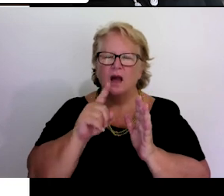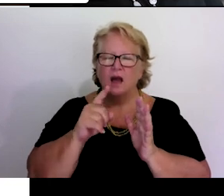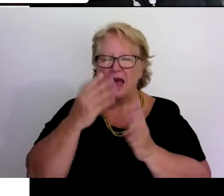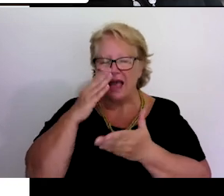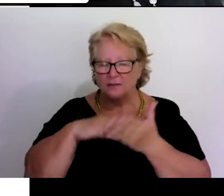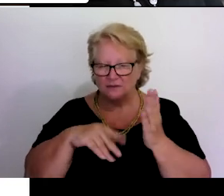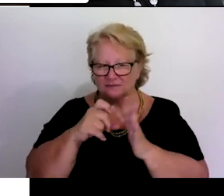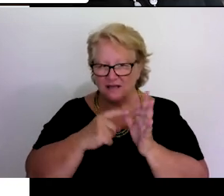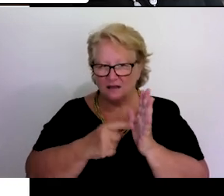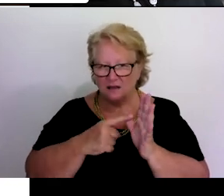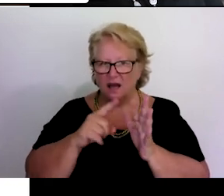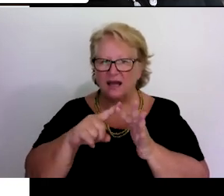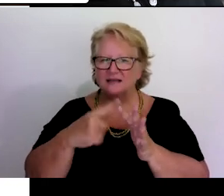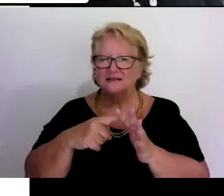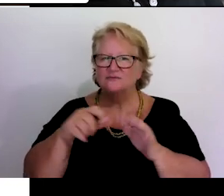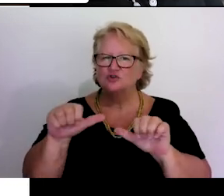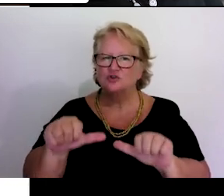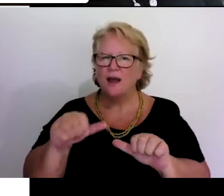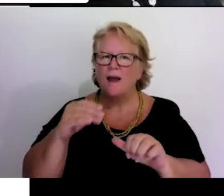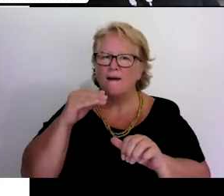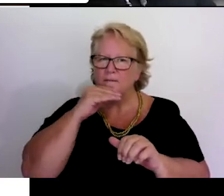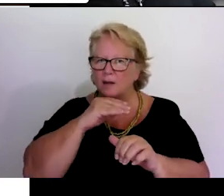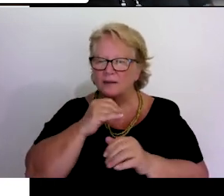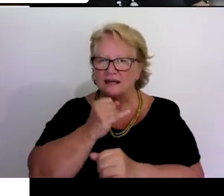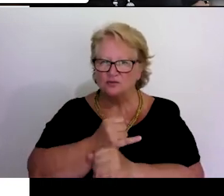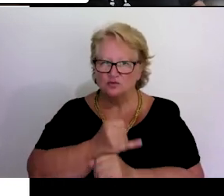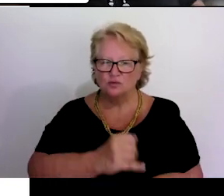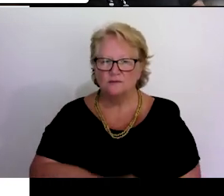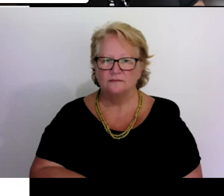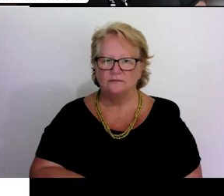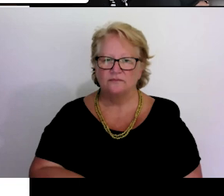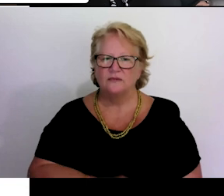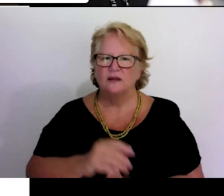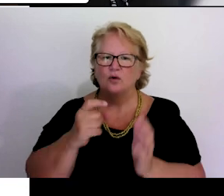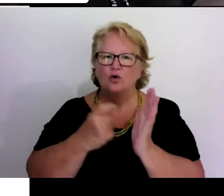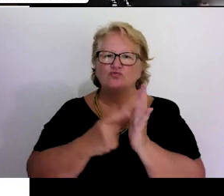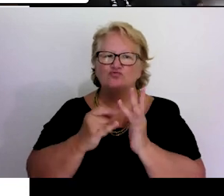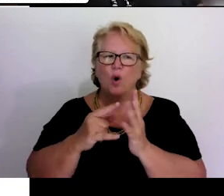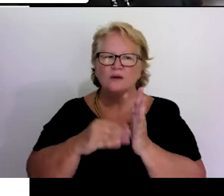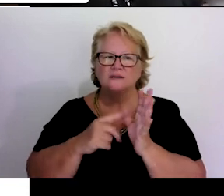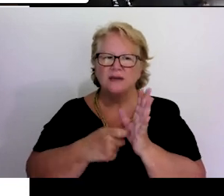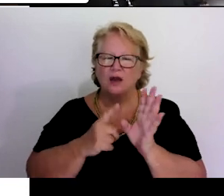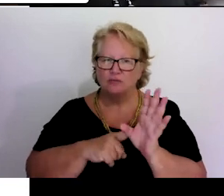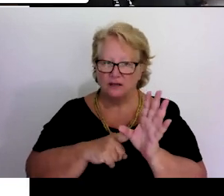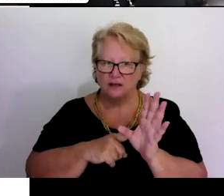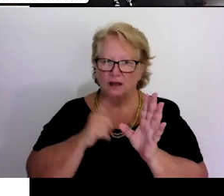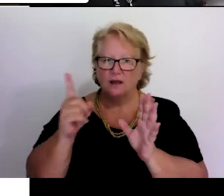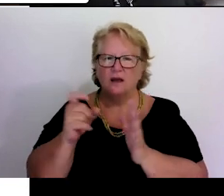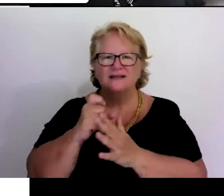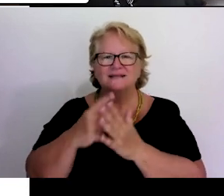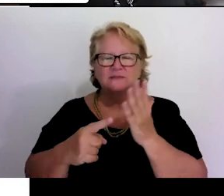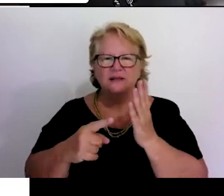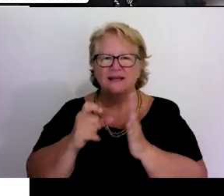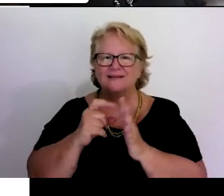Member and Executive Chair and Director of the Melbourne Disability Institute. Rosemary KS, who's the Disability